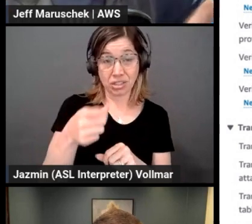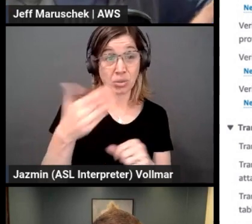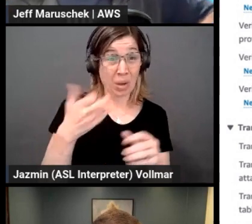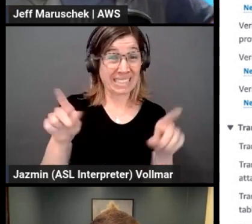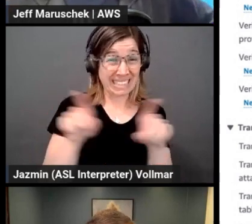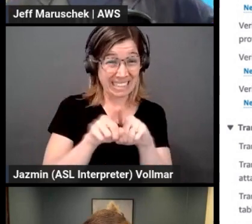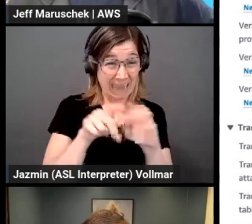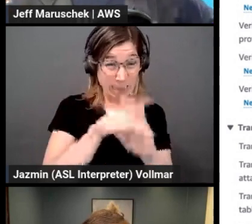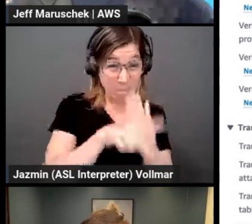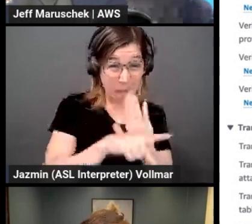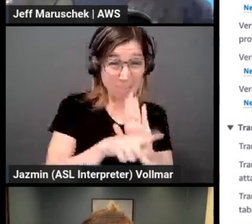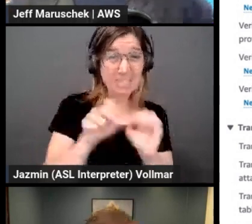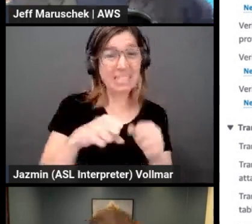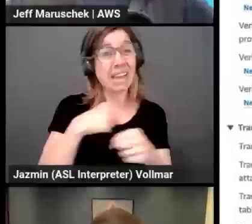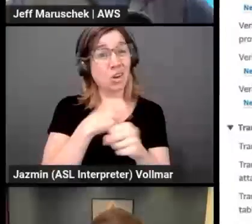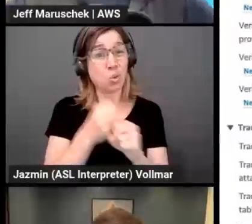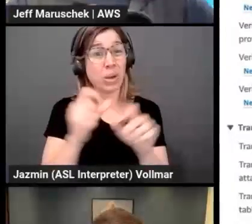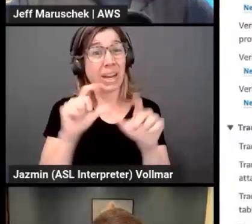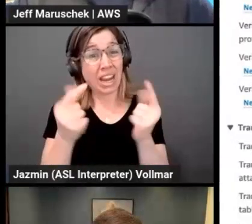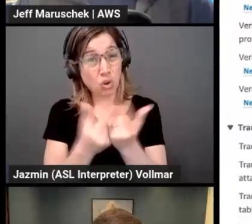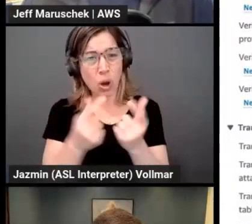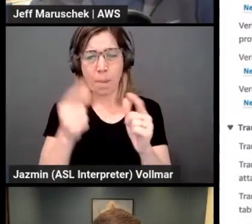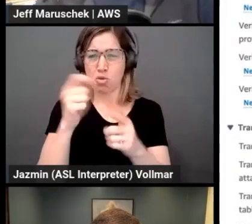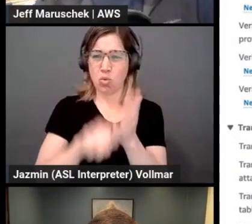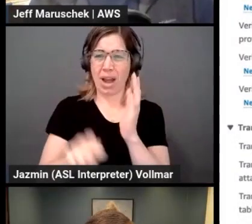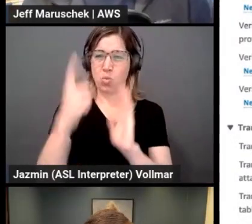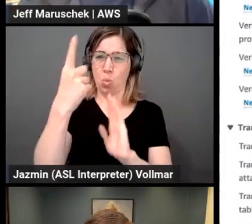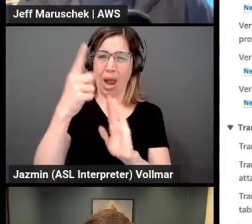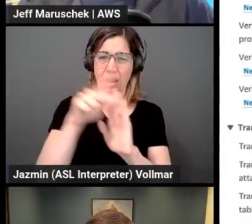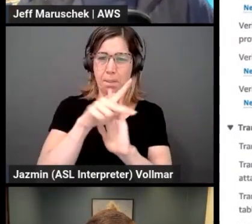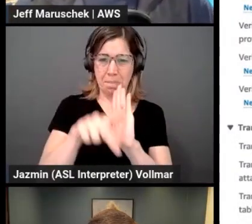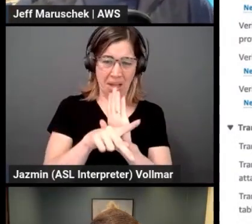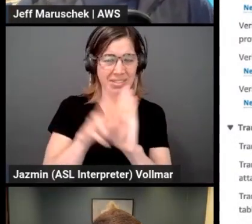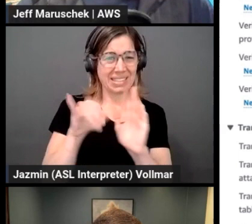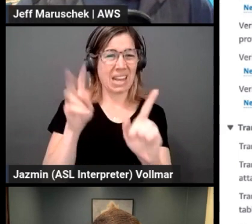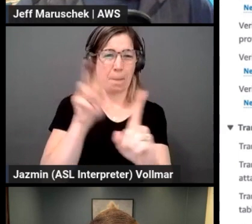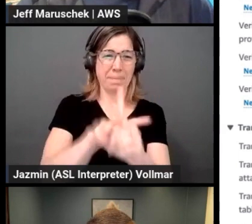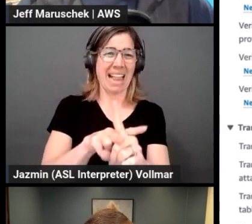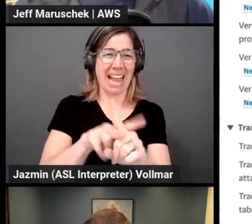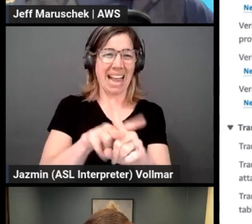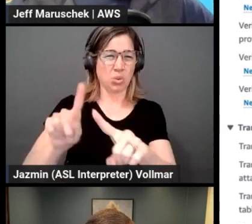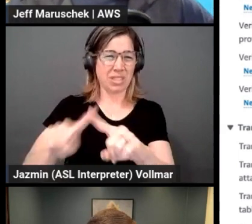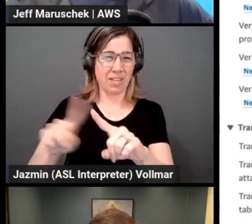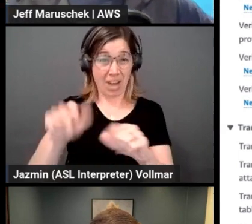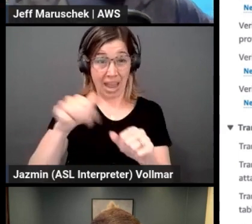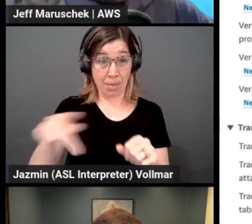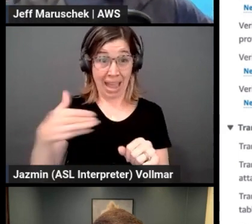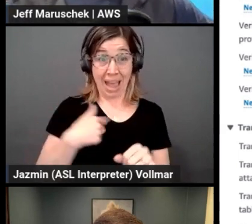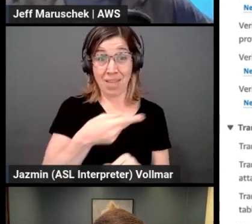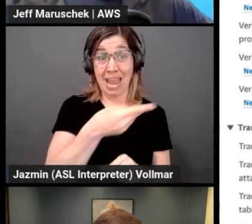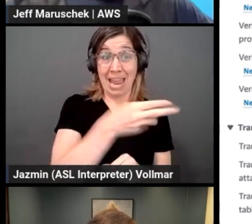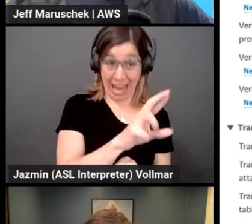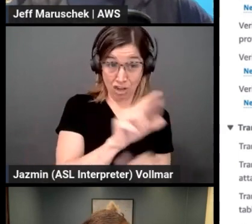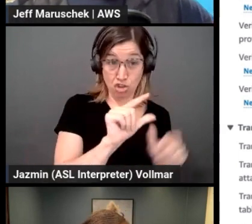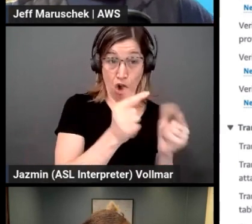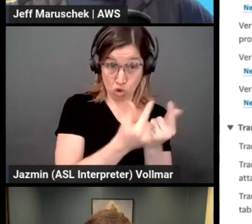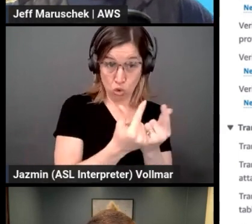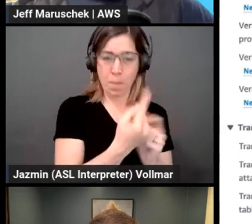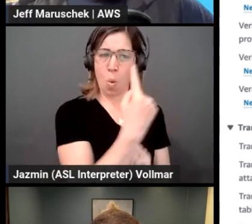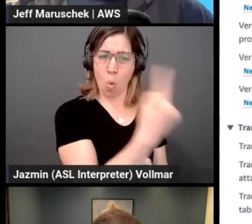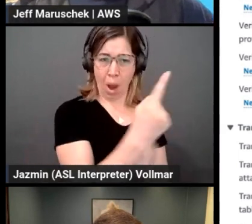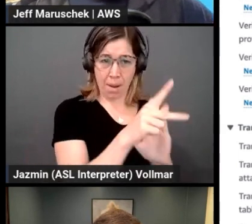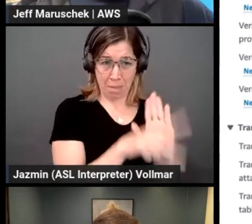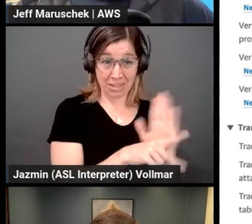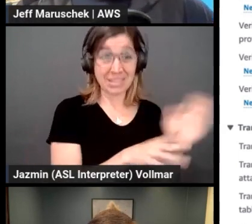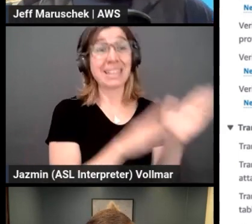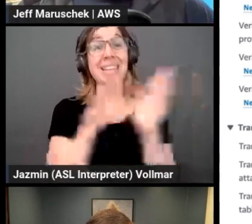write a single policy that can apply to all those different applications. So I have an HR group that's going to have a single policy for HR, a sales group